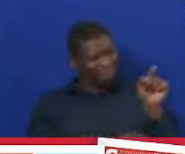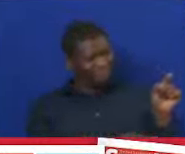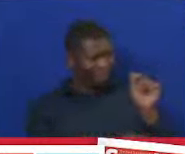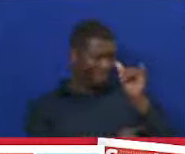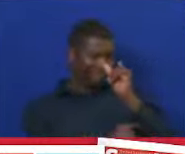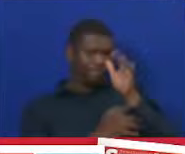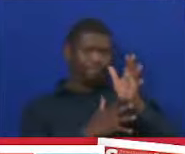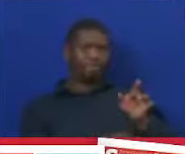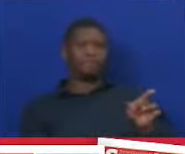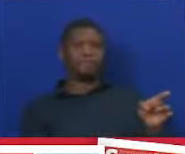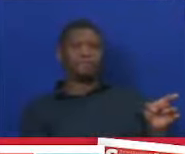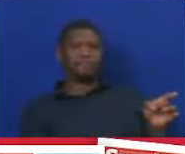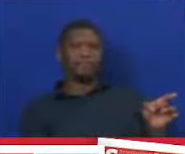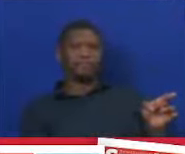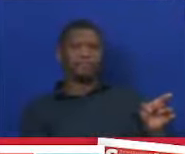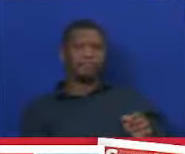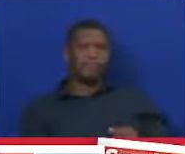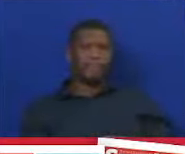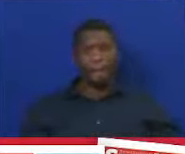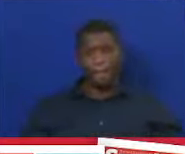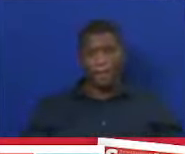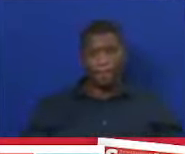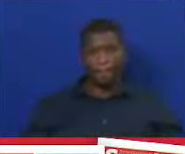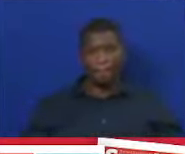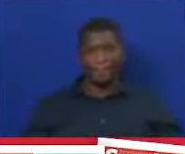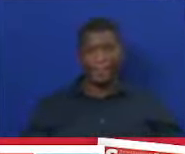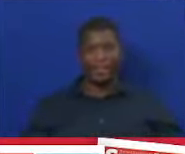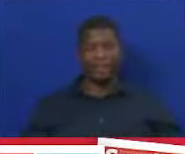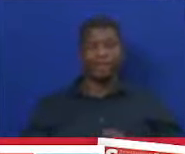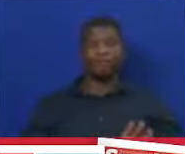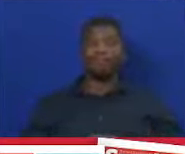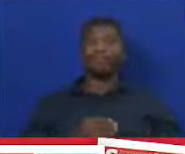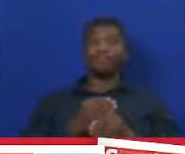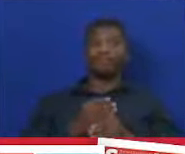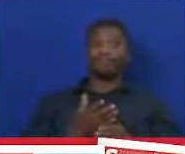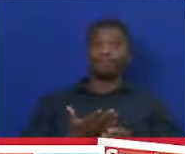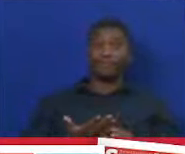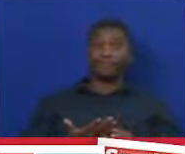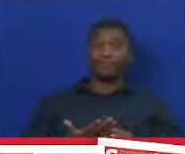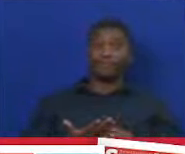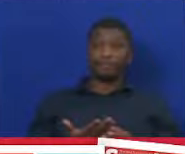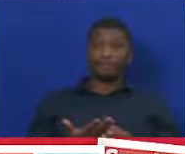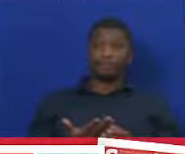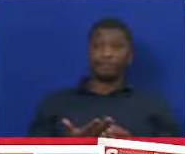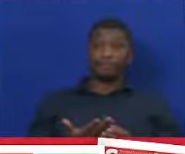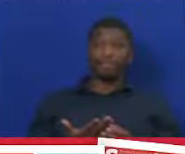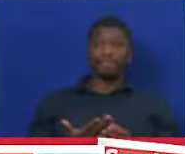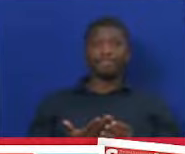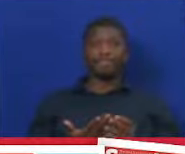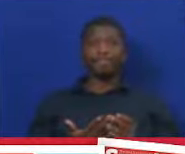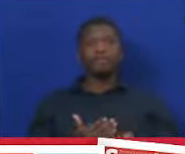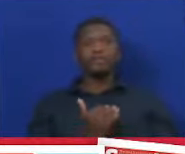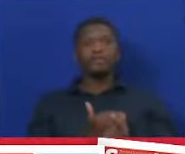So, and also that there had been a discrepancy